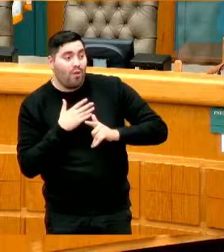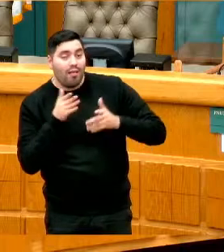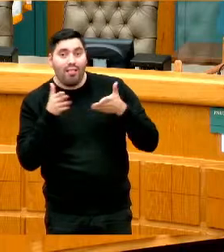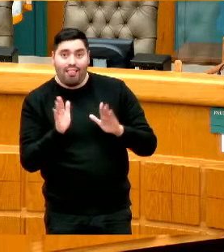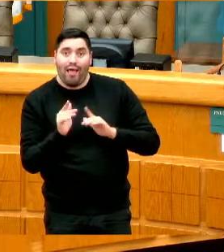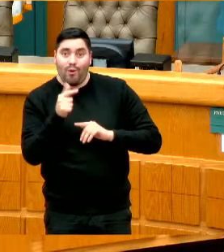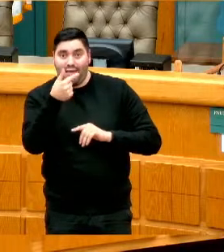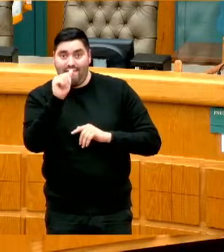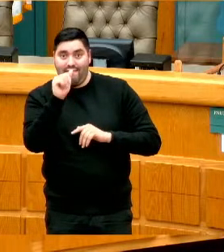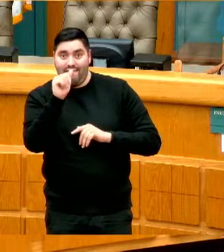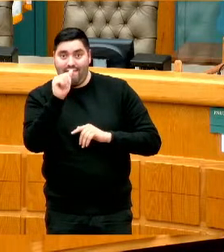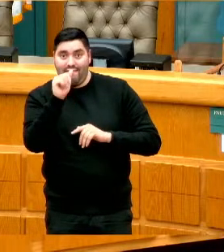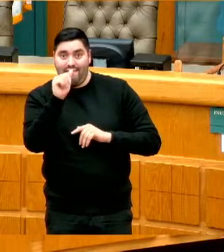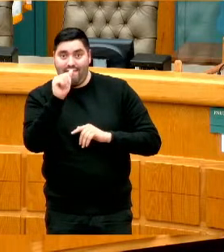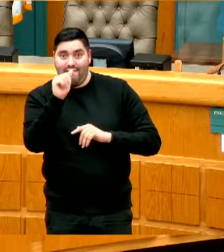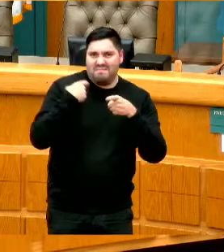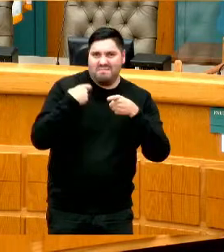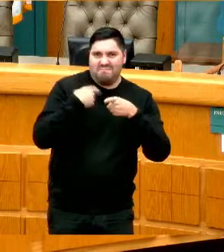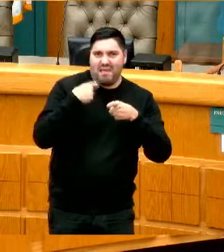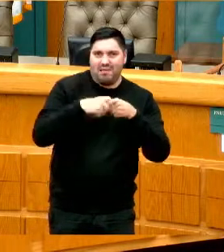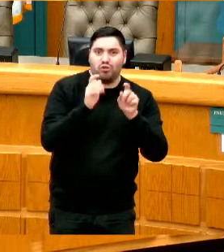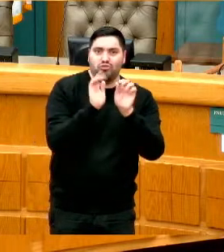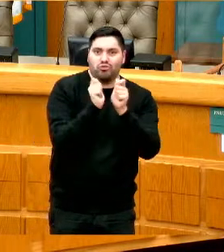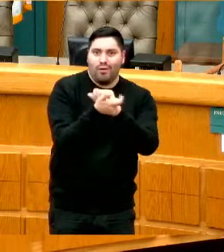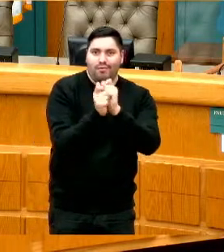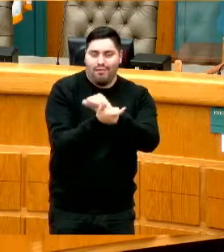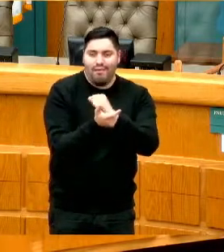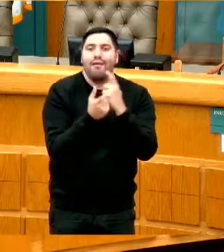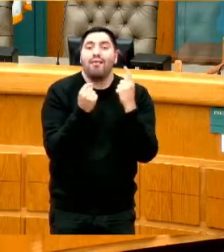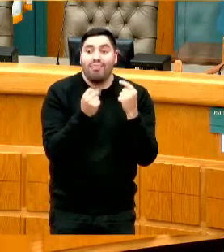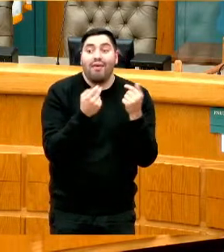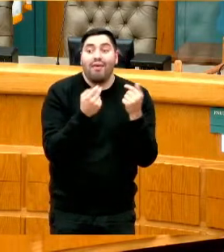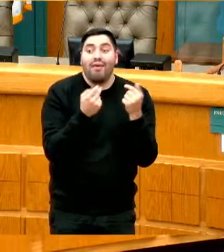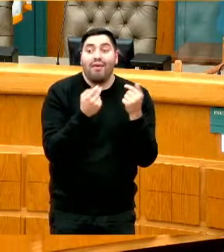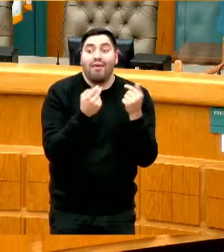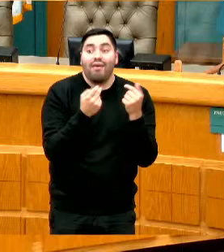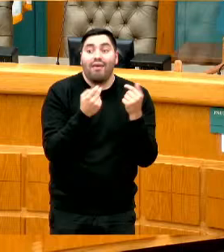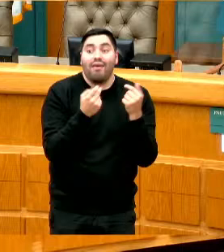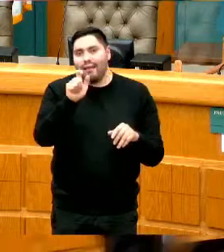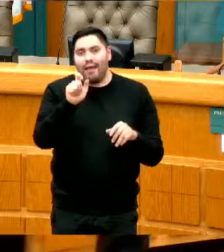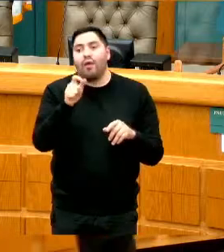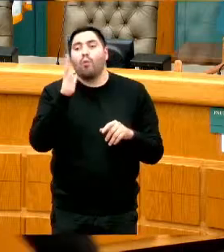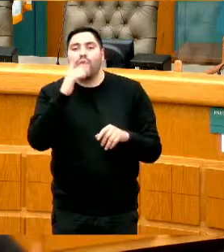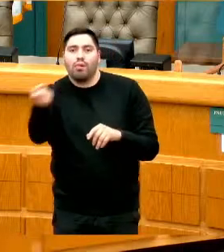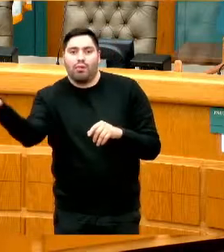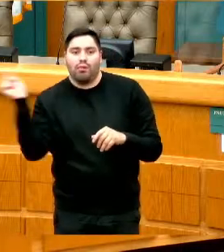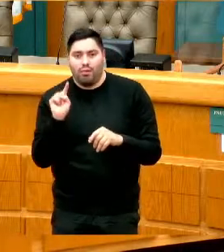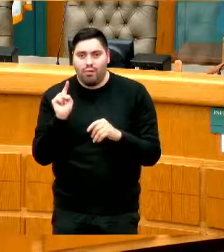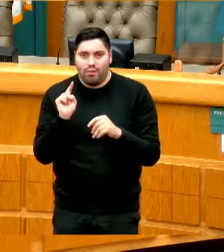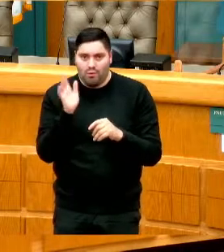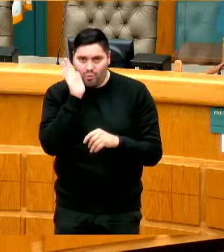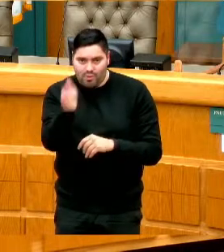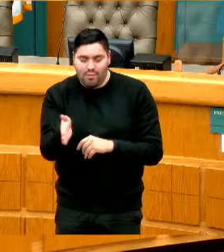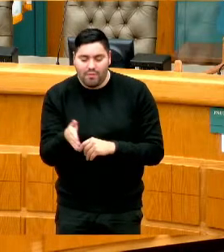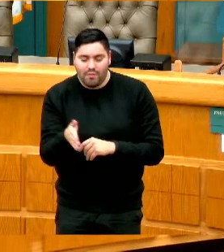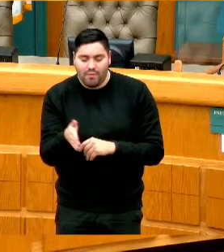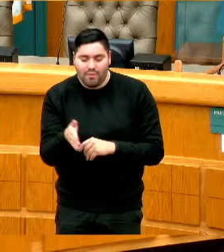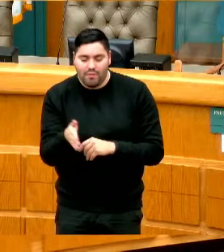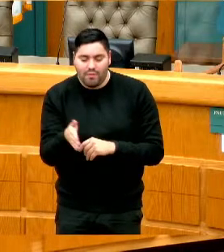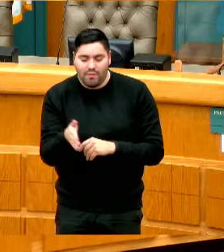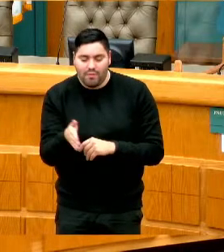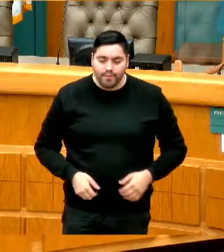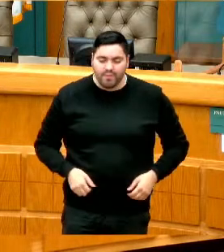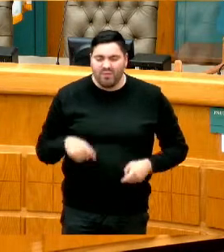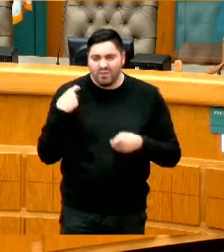Canales come up. Thank you. El condado de Nueces ha administrado más de 145,000 dosis de la vacuna COVID-19 hasta